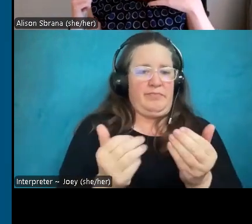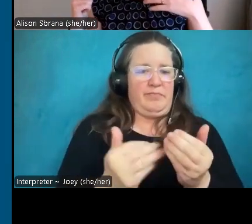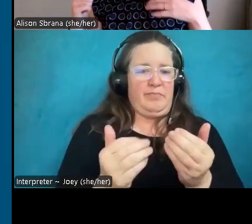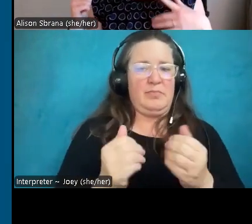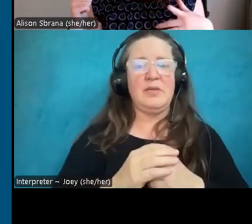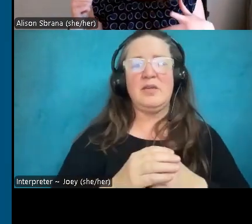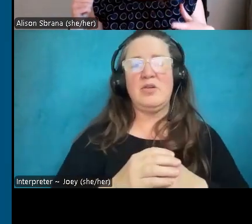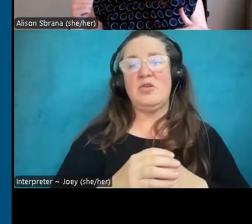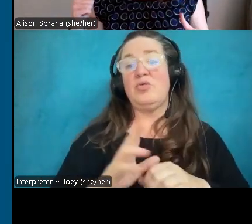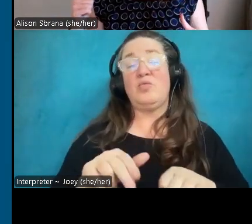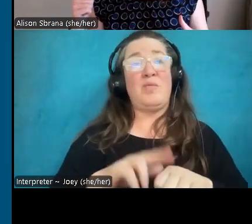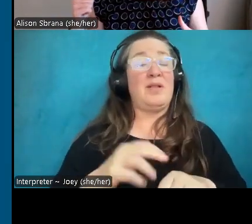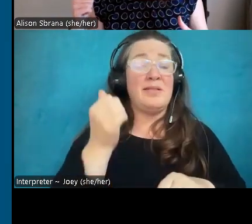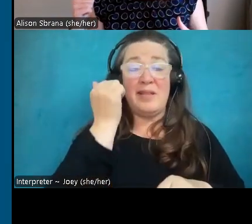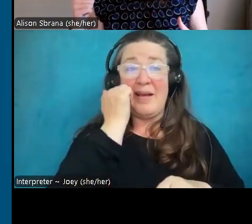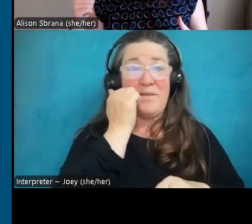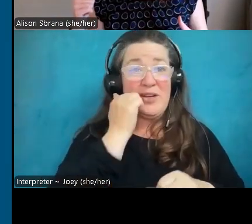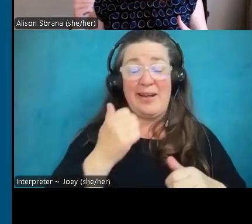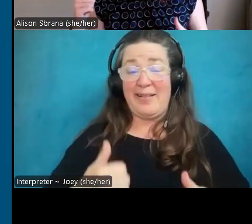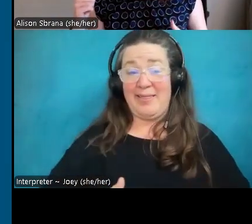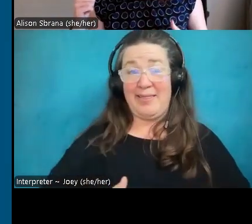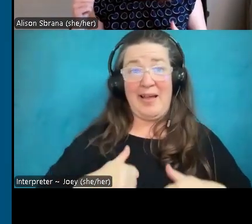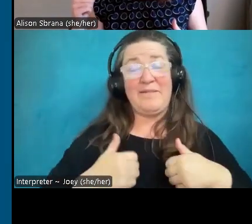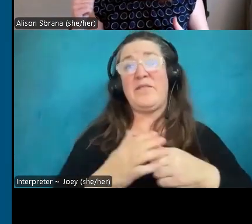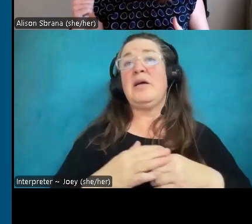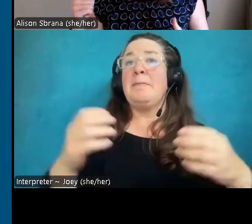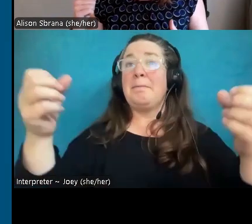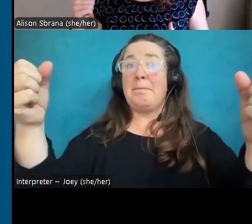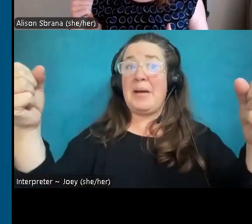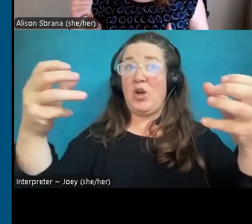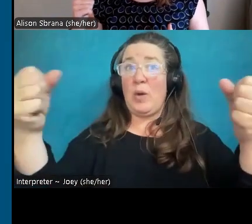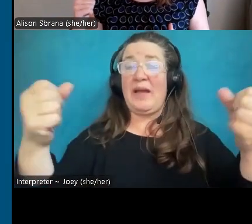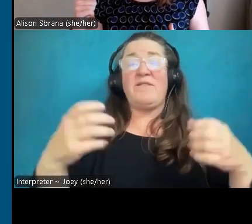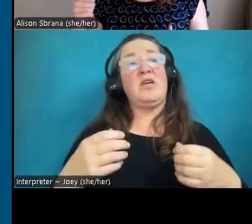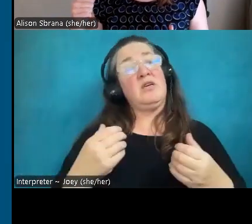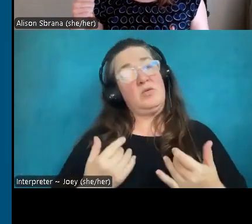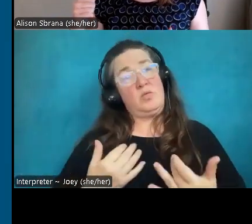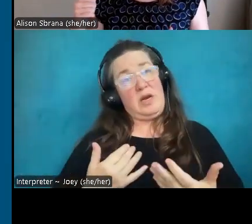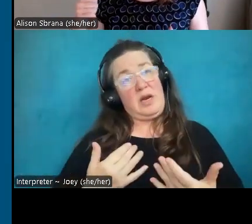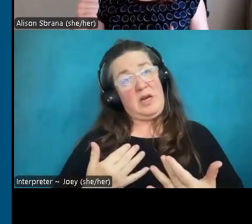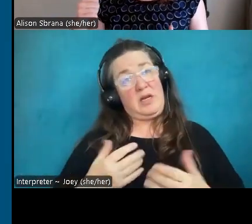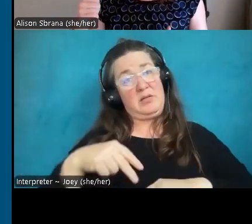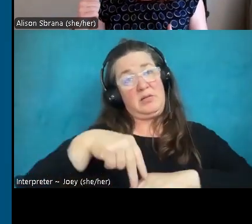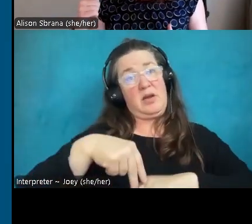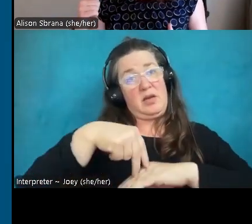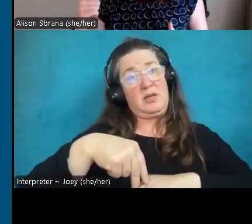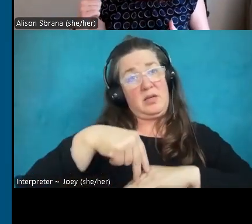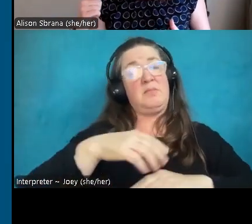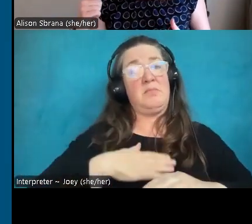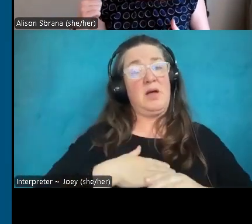the microwave waiting for my breakfast for like a minute, my heart rate gets to 130 or